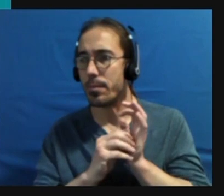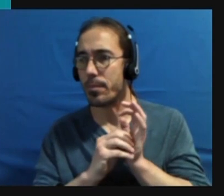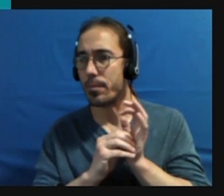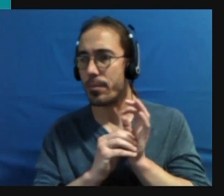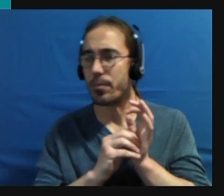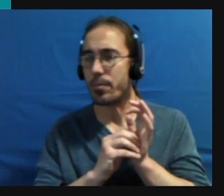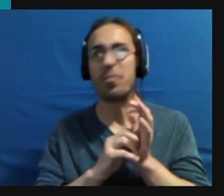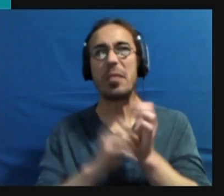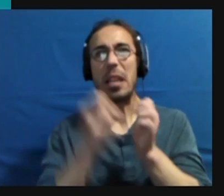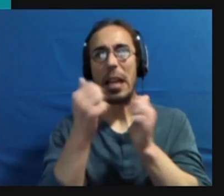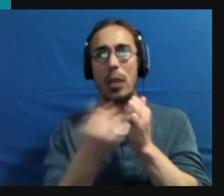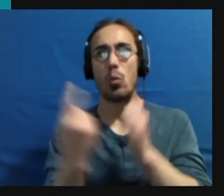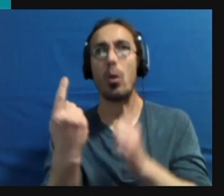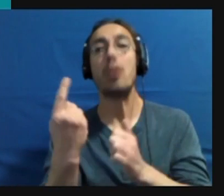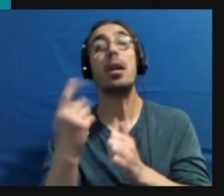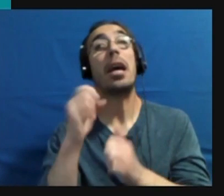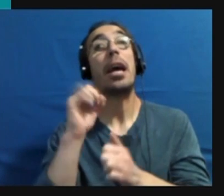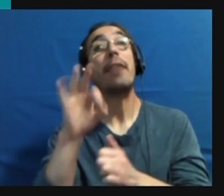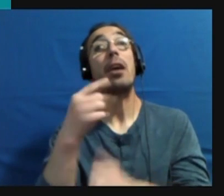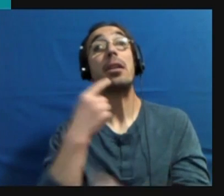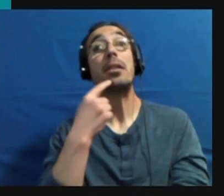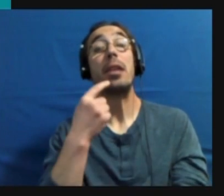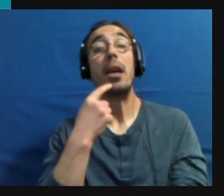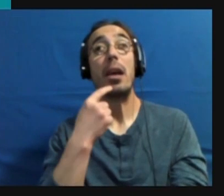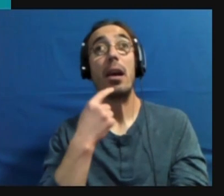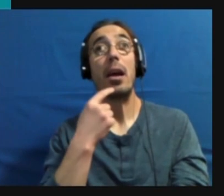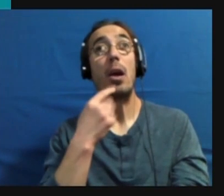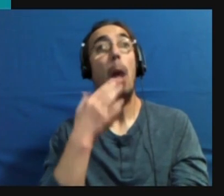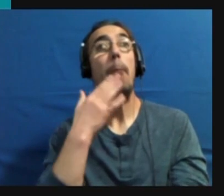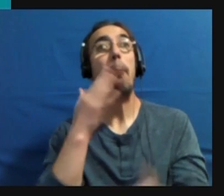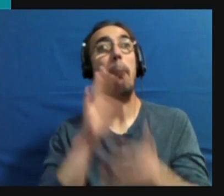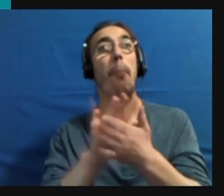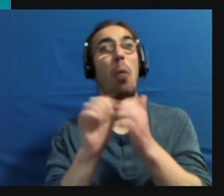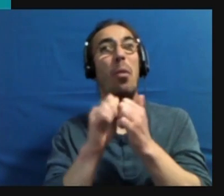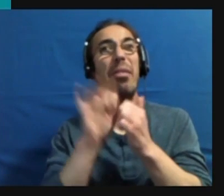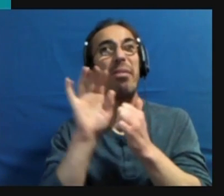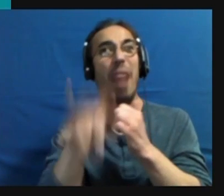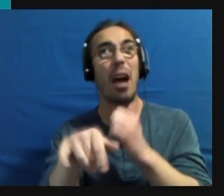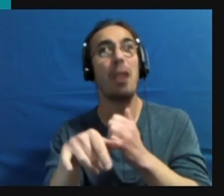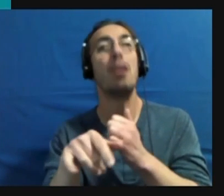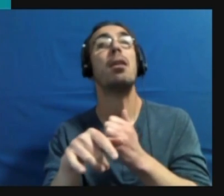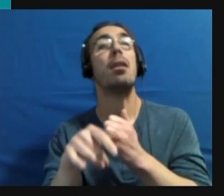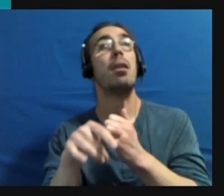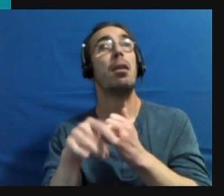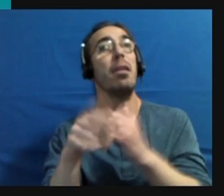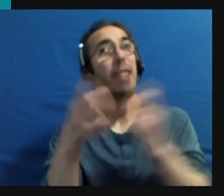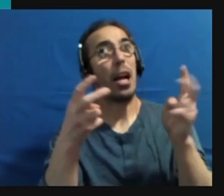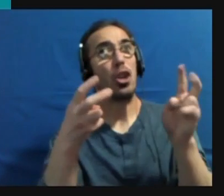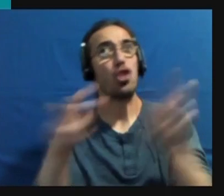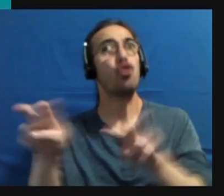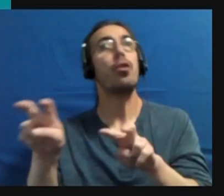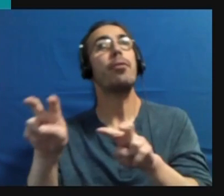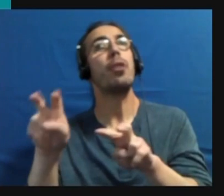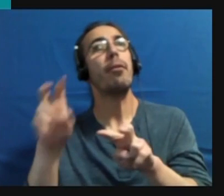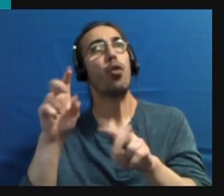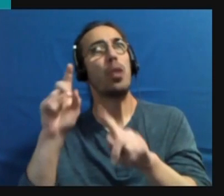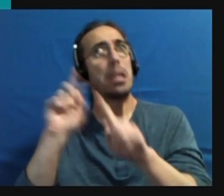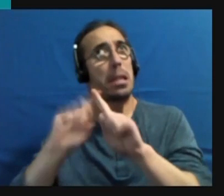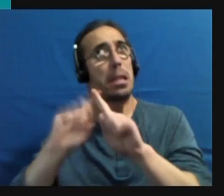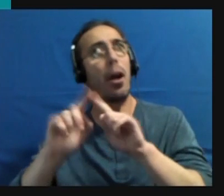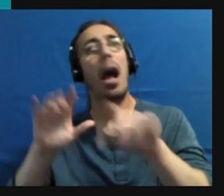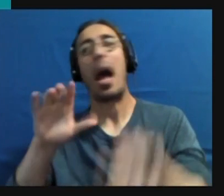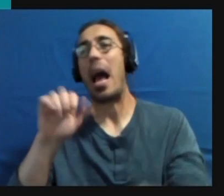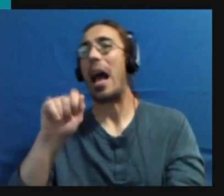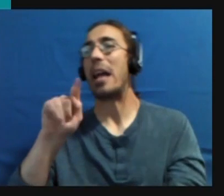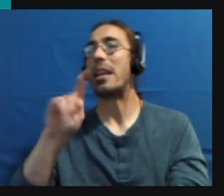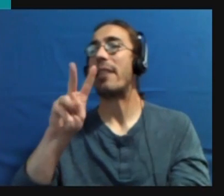each one of these, if we say that we're bad at doing this thing, at the shifting thing specifically, then